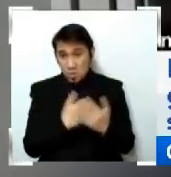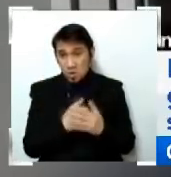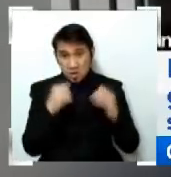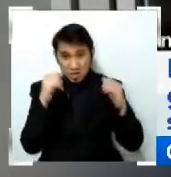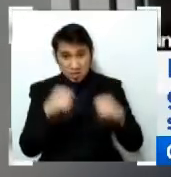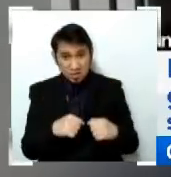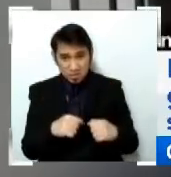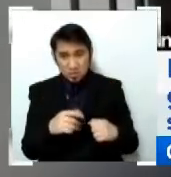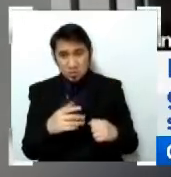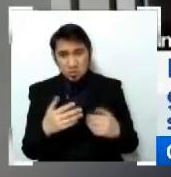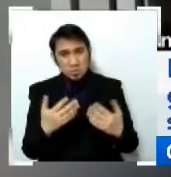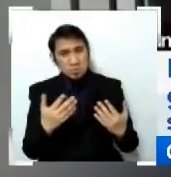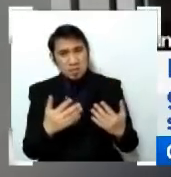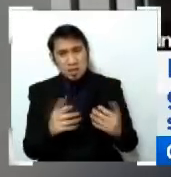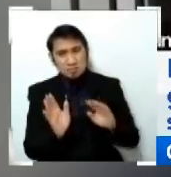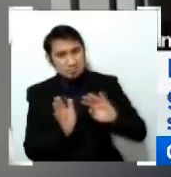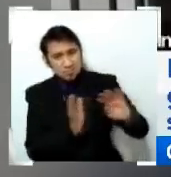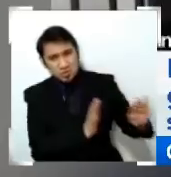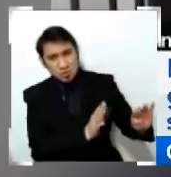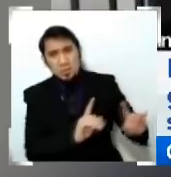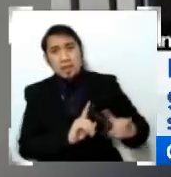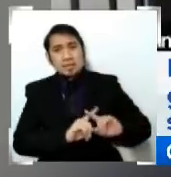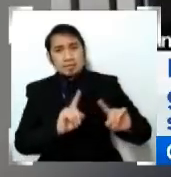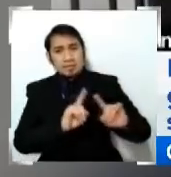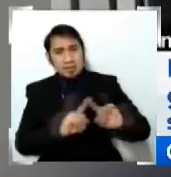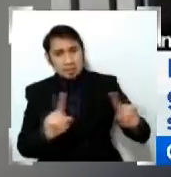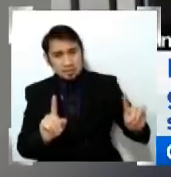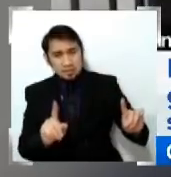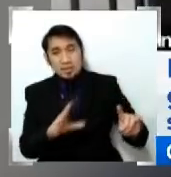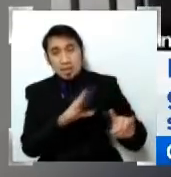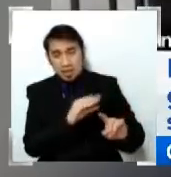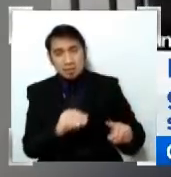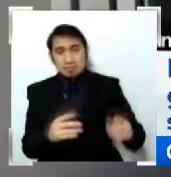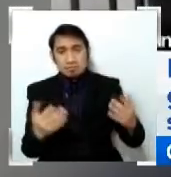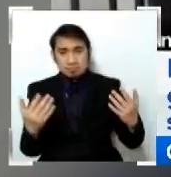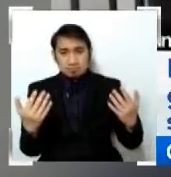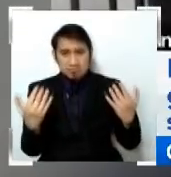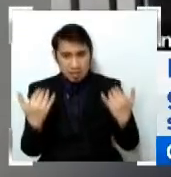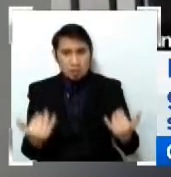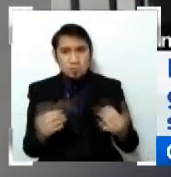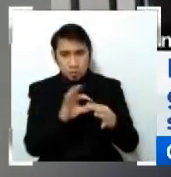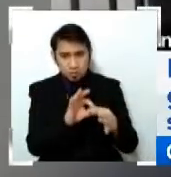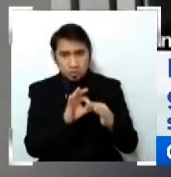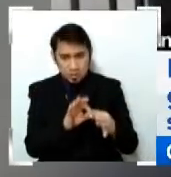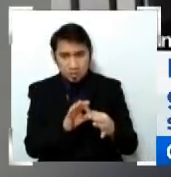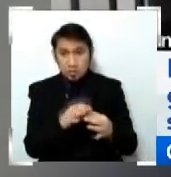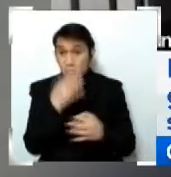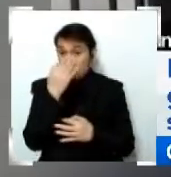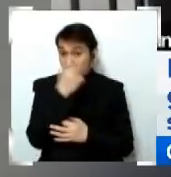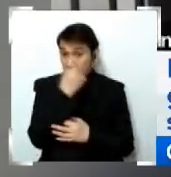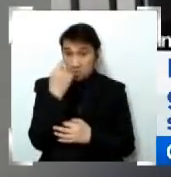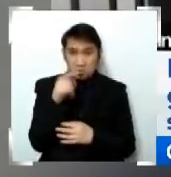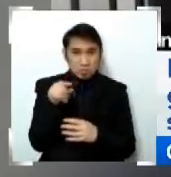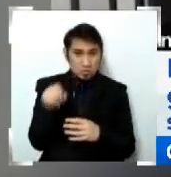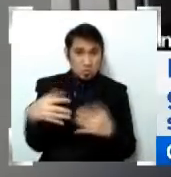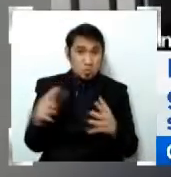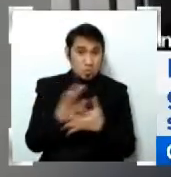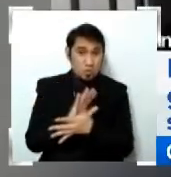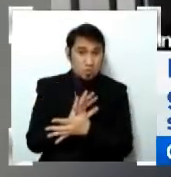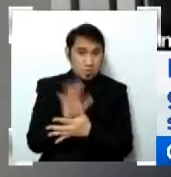differences and say that because COVID is the number one challenge for the next,